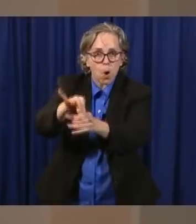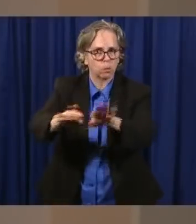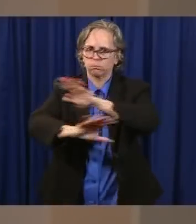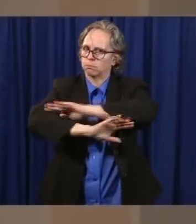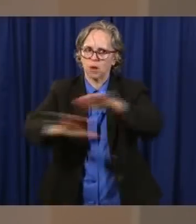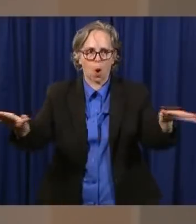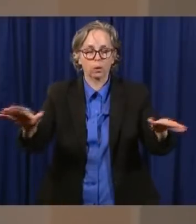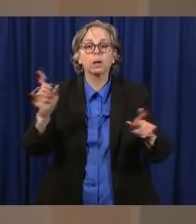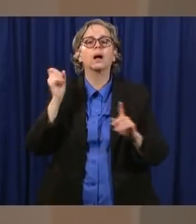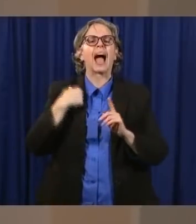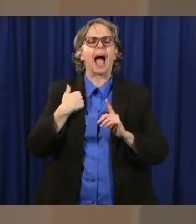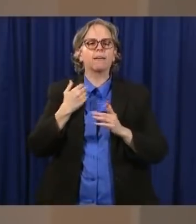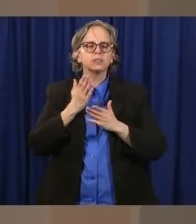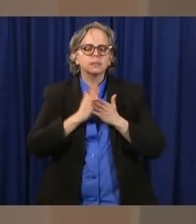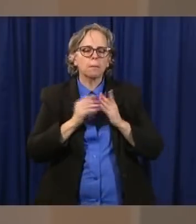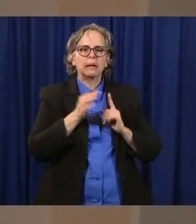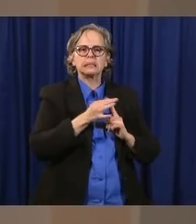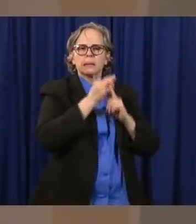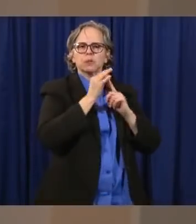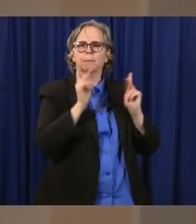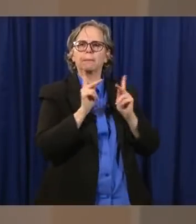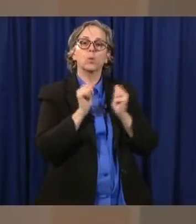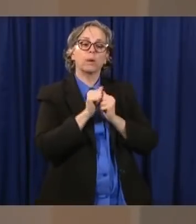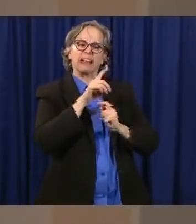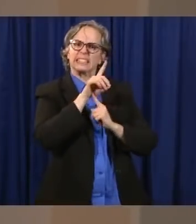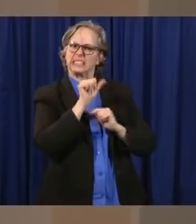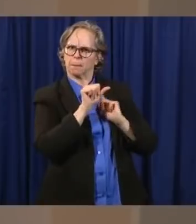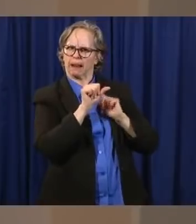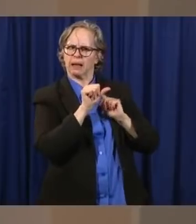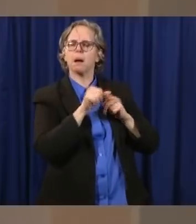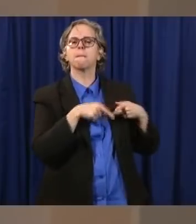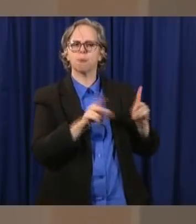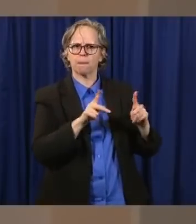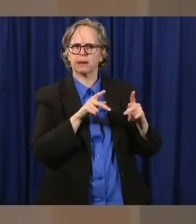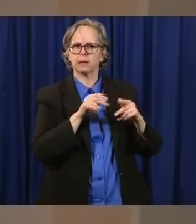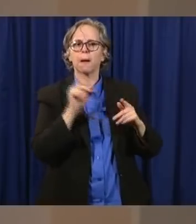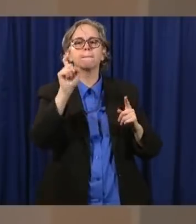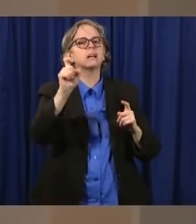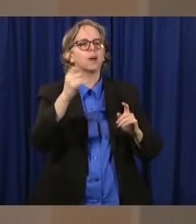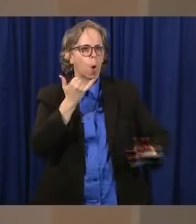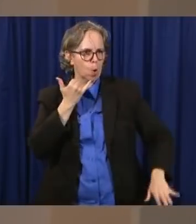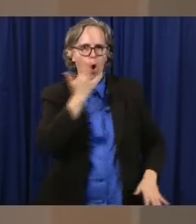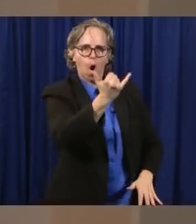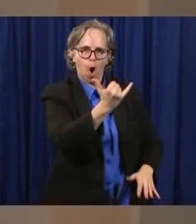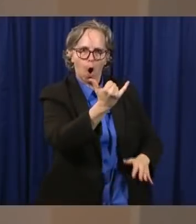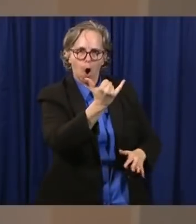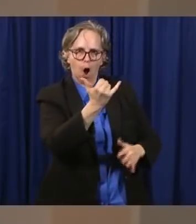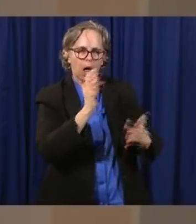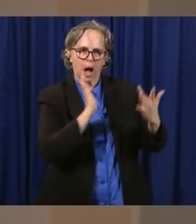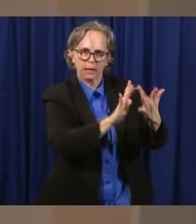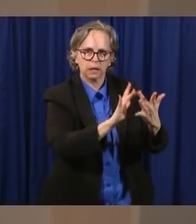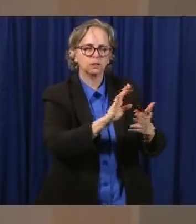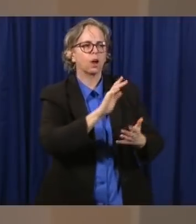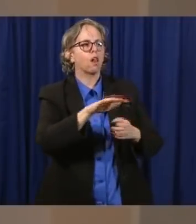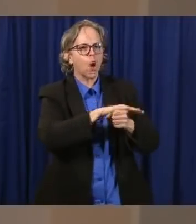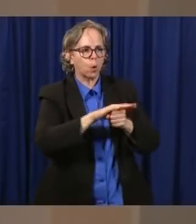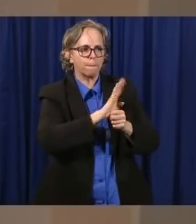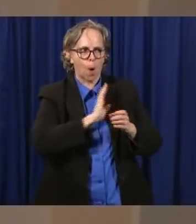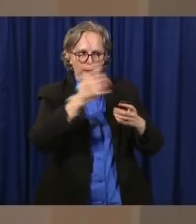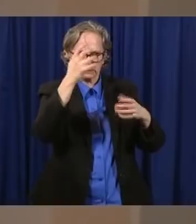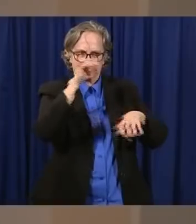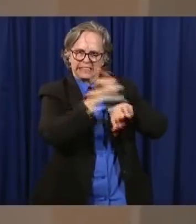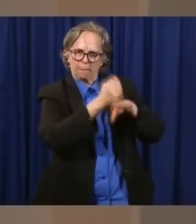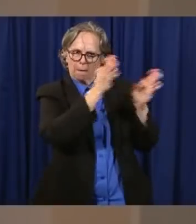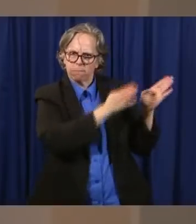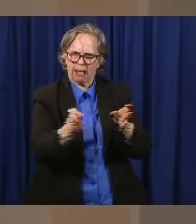your local Board of Elections and make those arrangements. But there is not, and there will not be